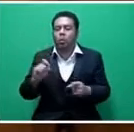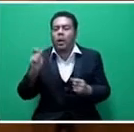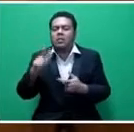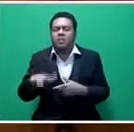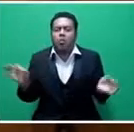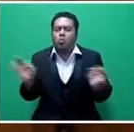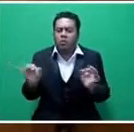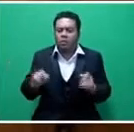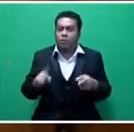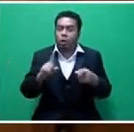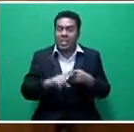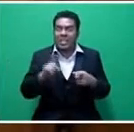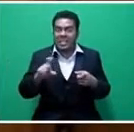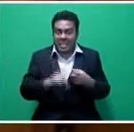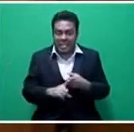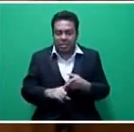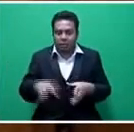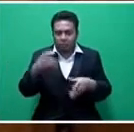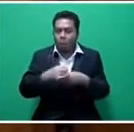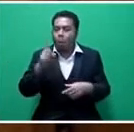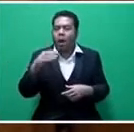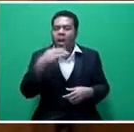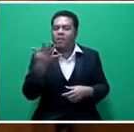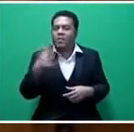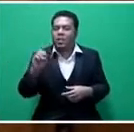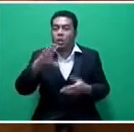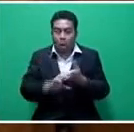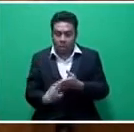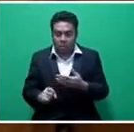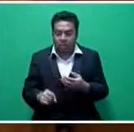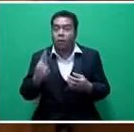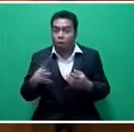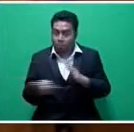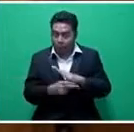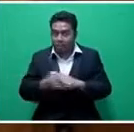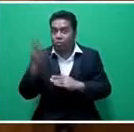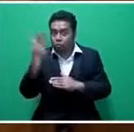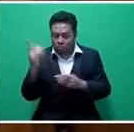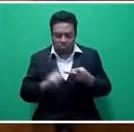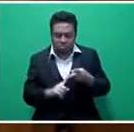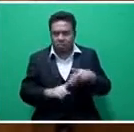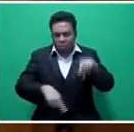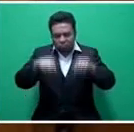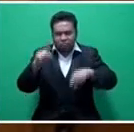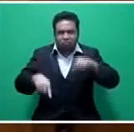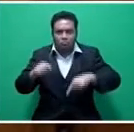for ECE, the FEC grant per year is $150. And for primary schools, the allocation ranges from